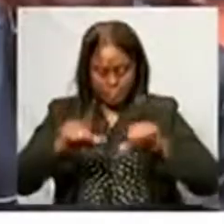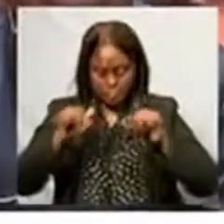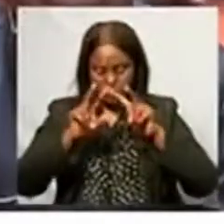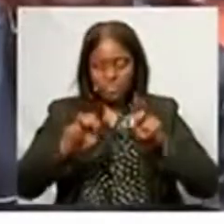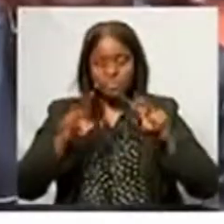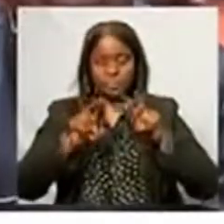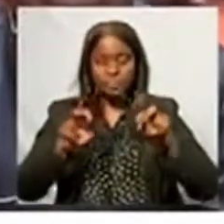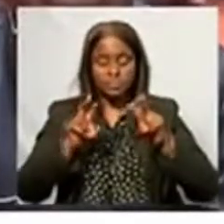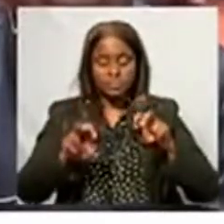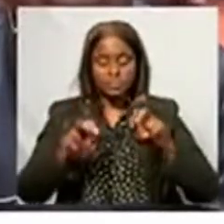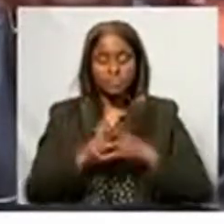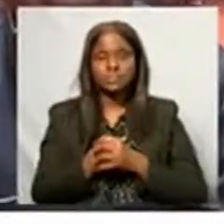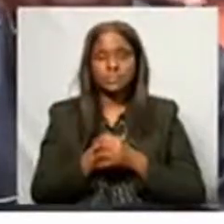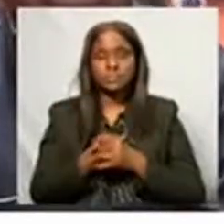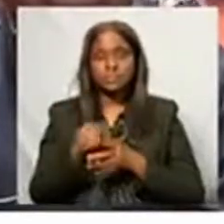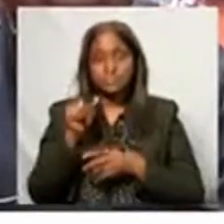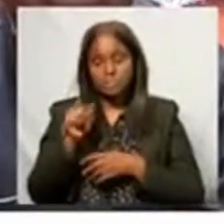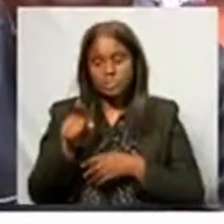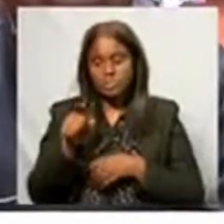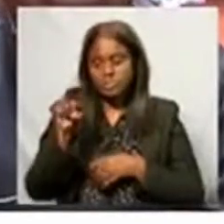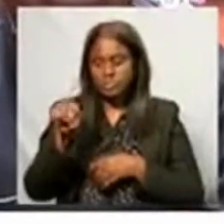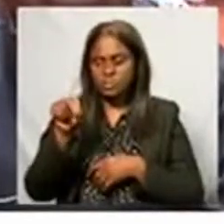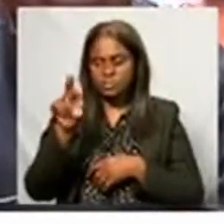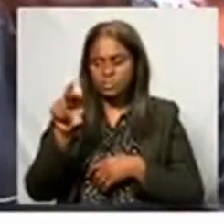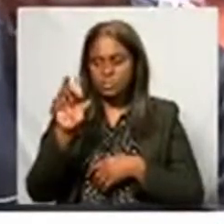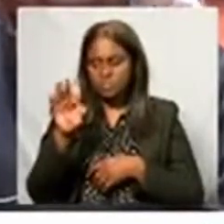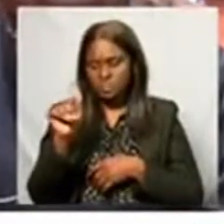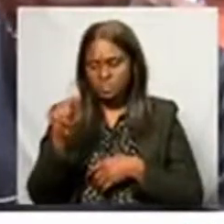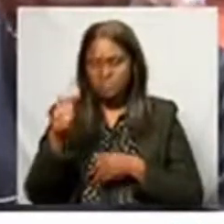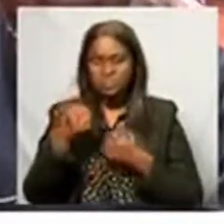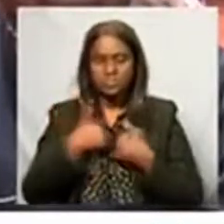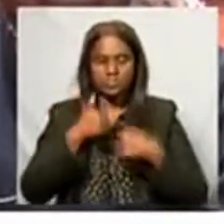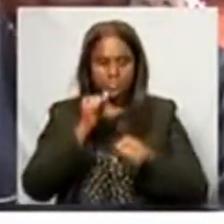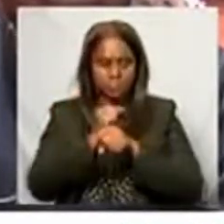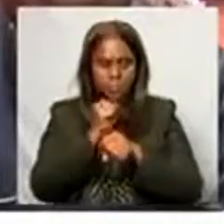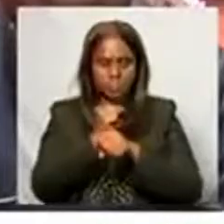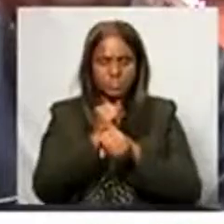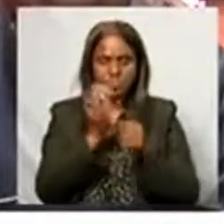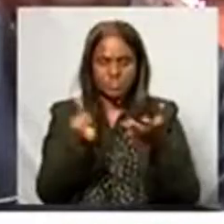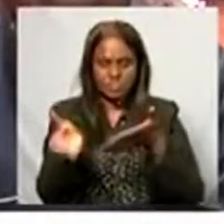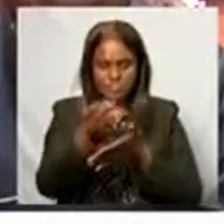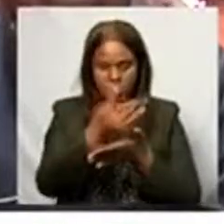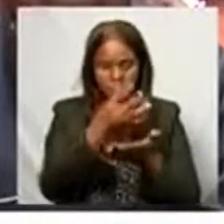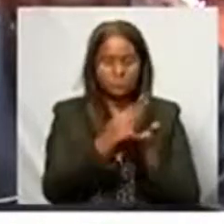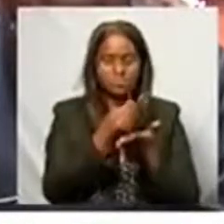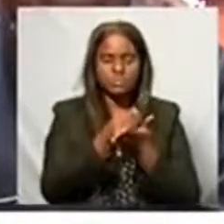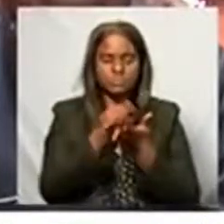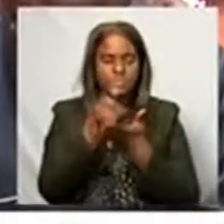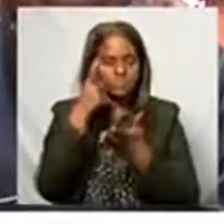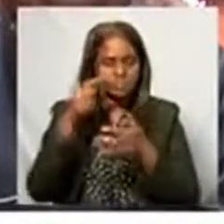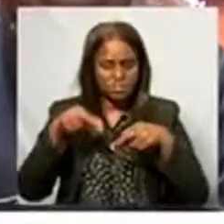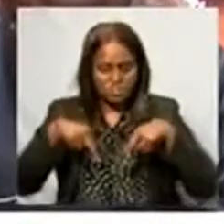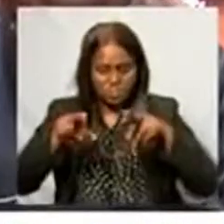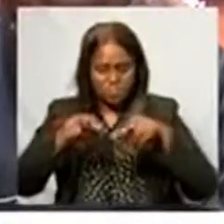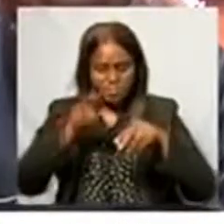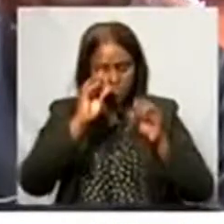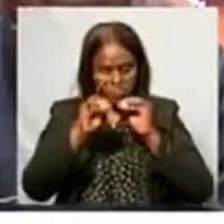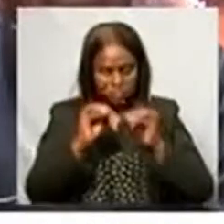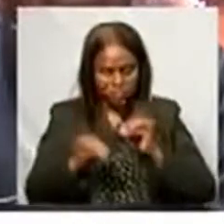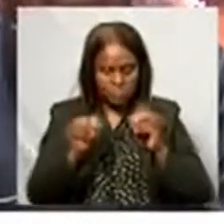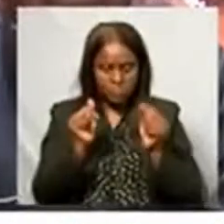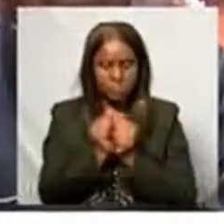verification. The NRFA is mandated to mobilize resources for road maintenance